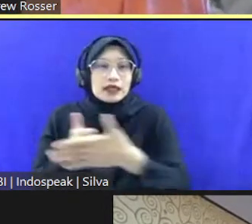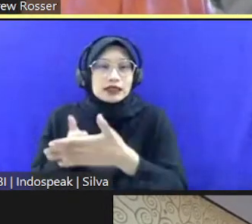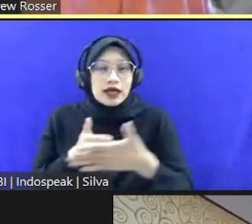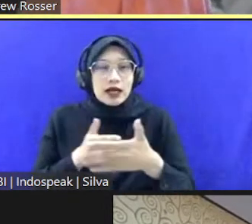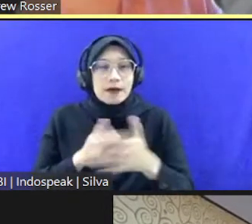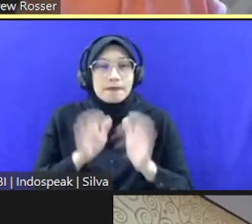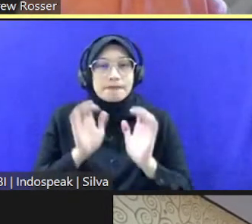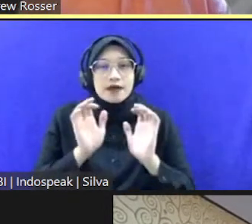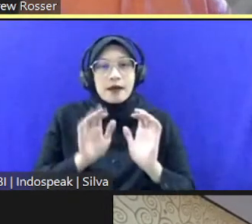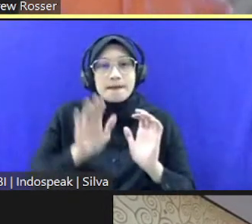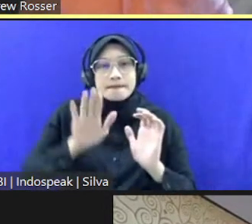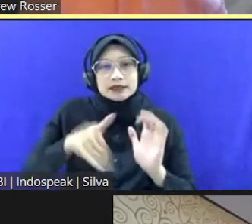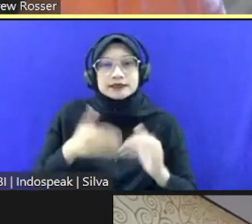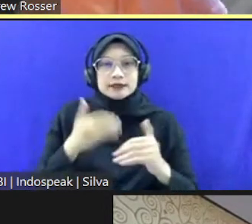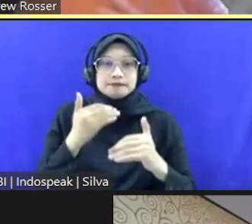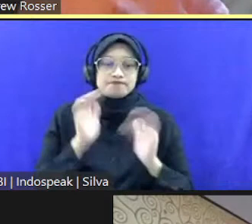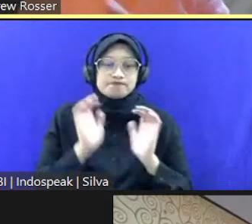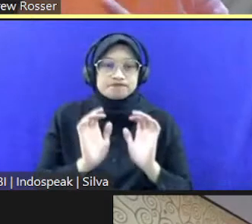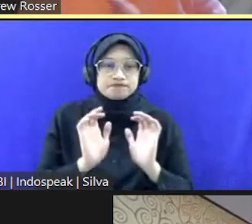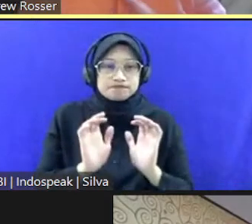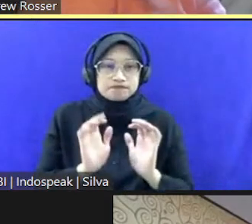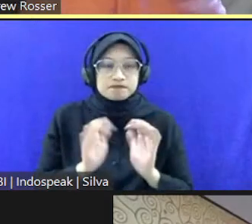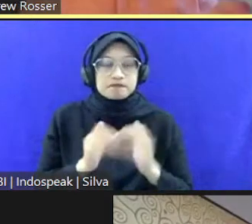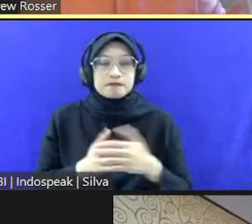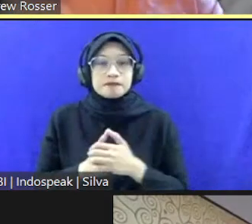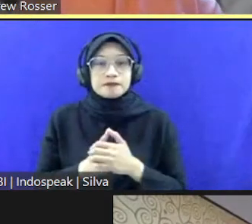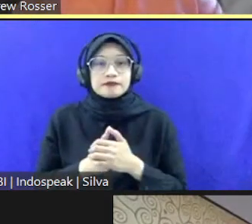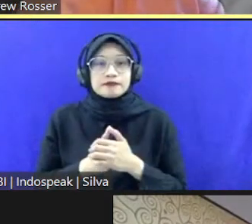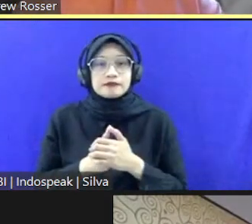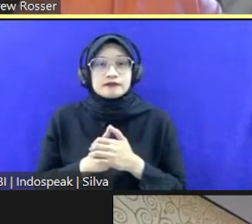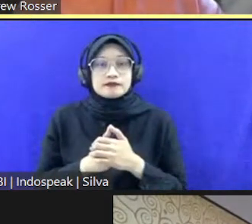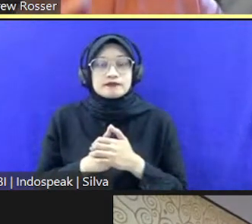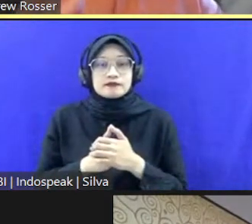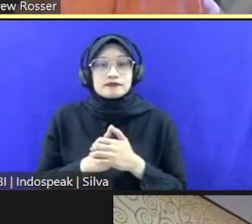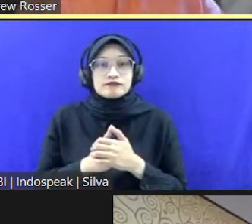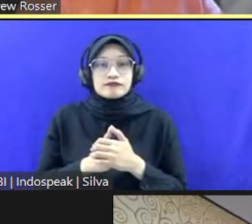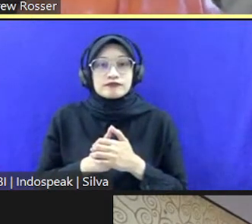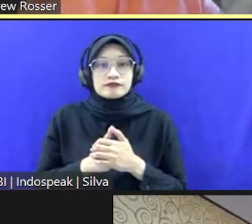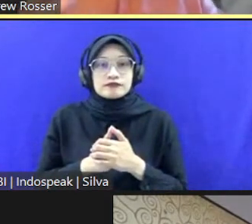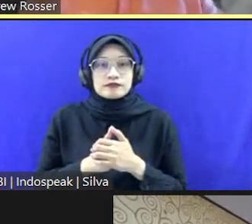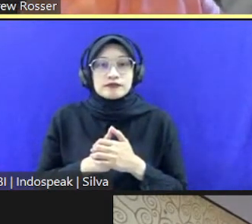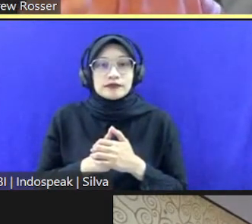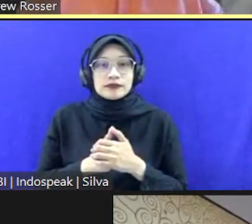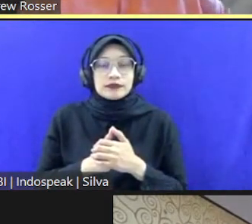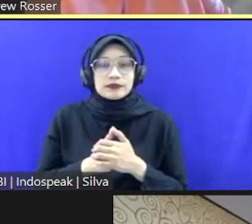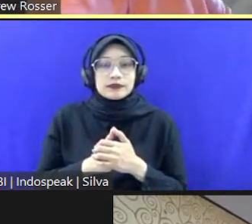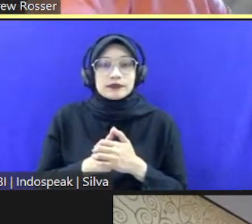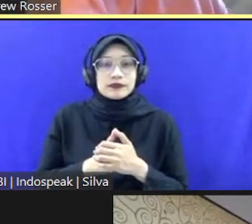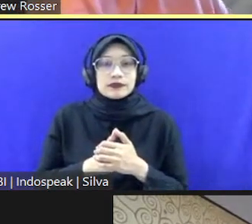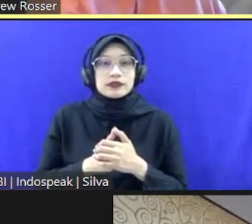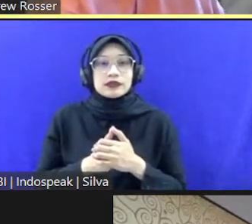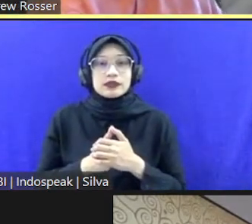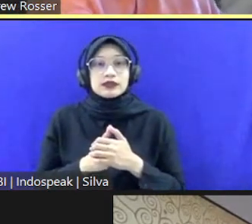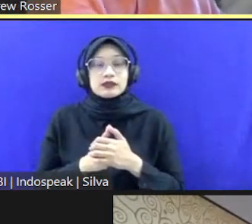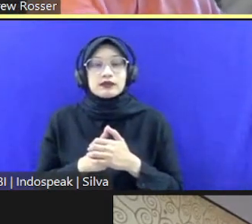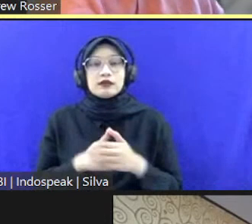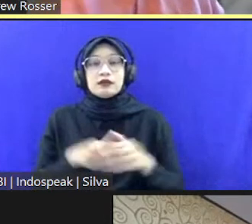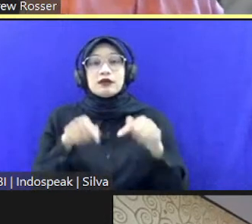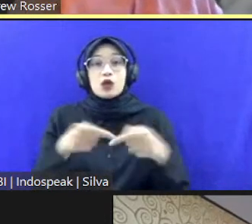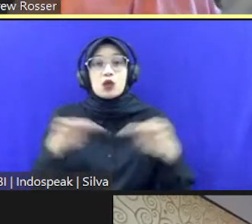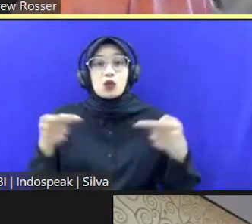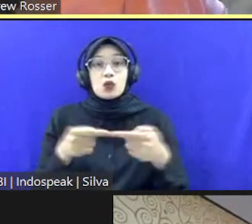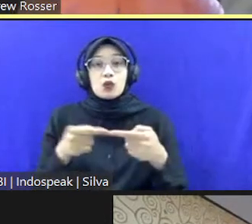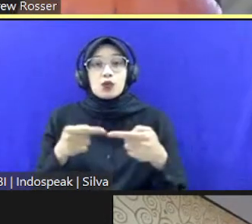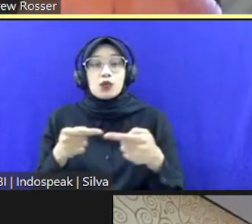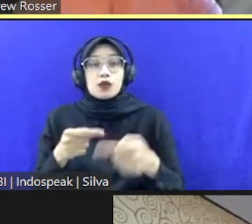disease outbreaks. But of course, things can cut the other way as well. I mean, one of the things that's going on in relation to vaccines, of course, is there's a particular group within